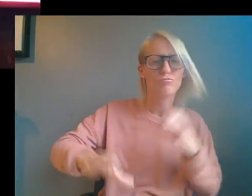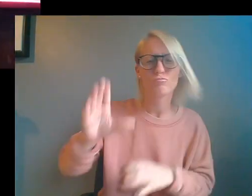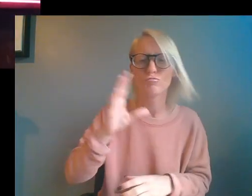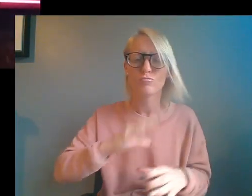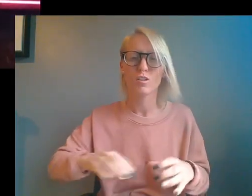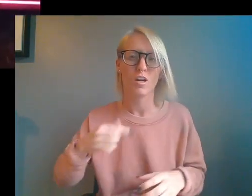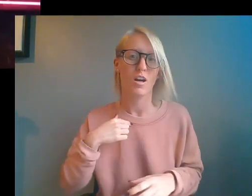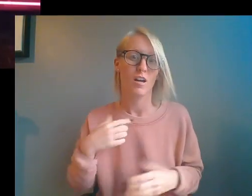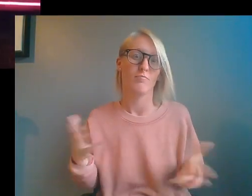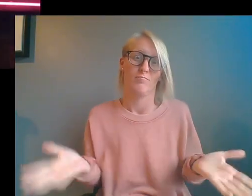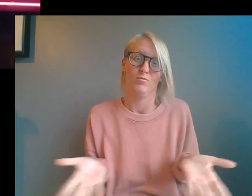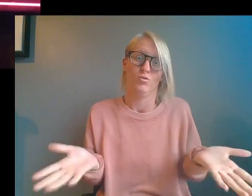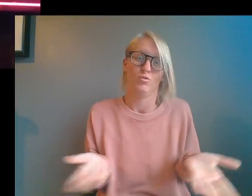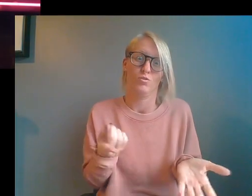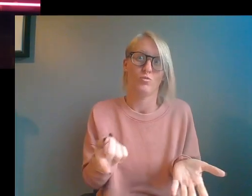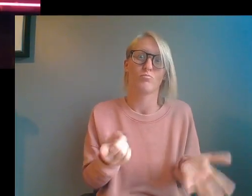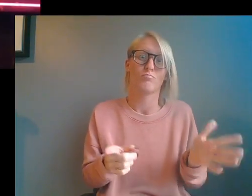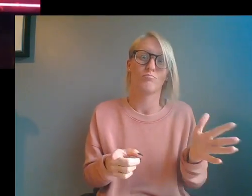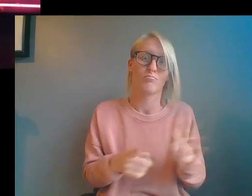that you stop by.